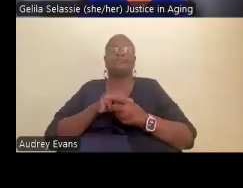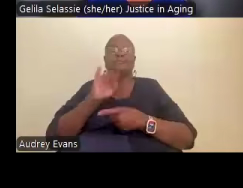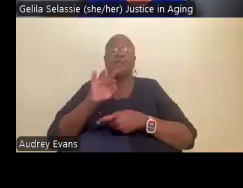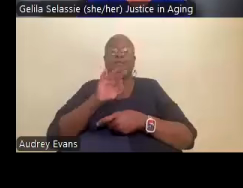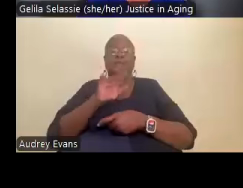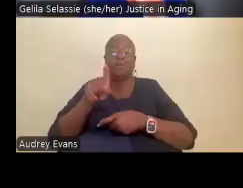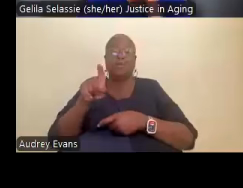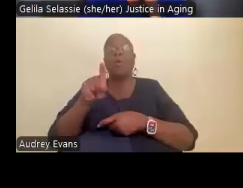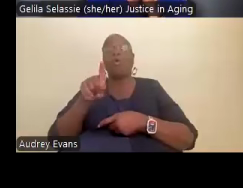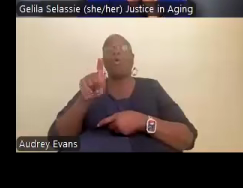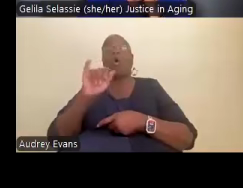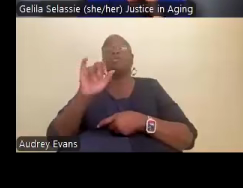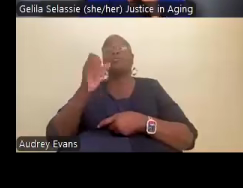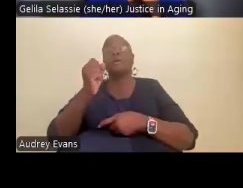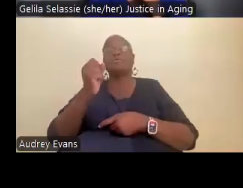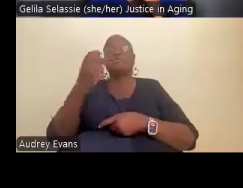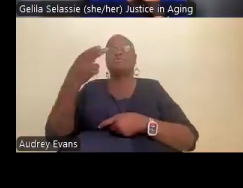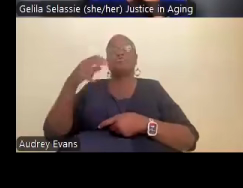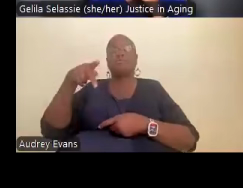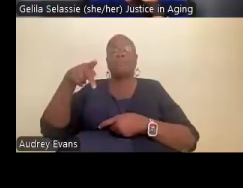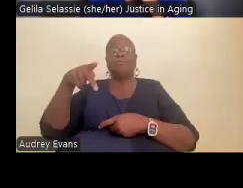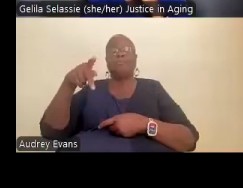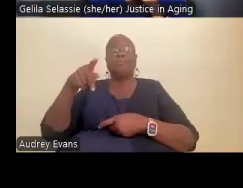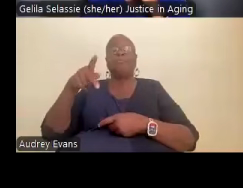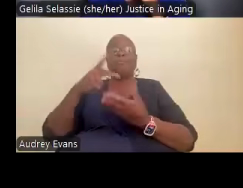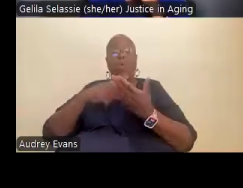There's also the SHIP programs, the state health insurance